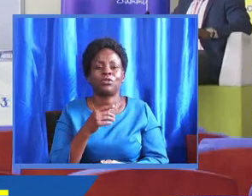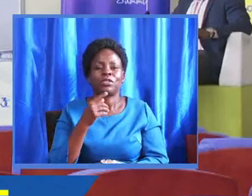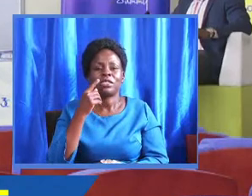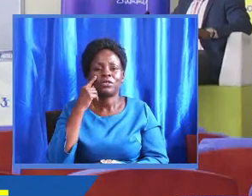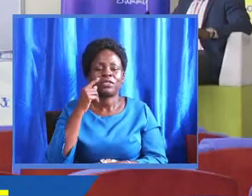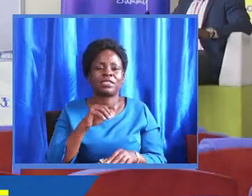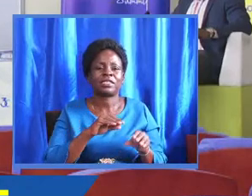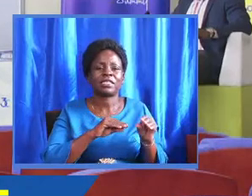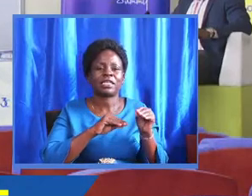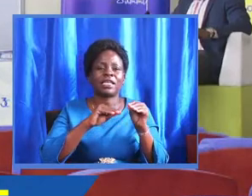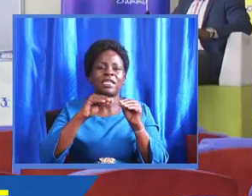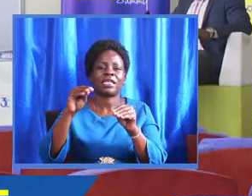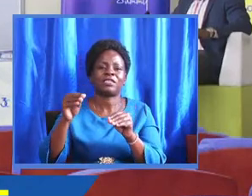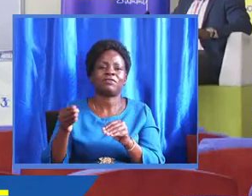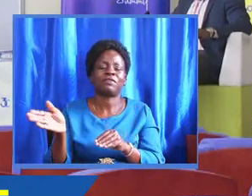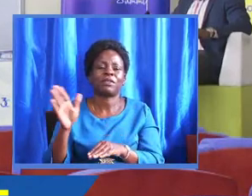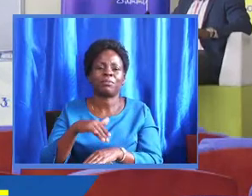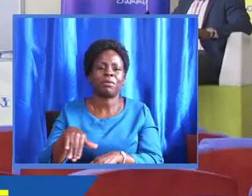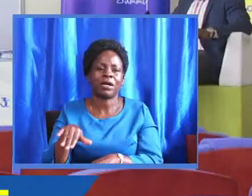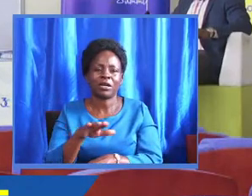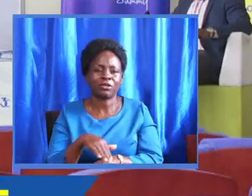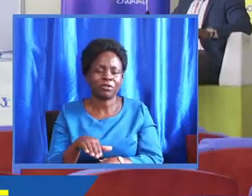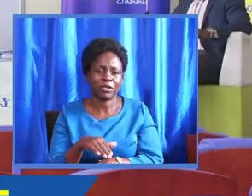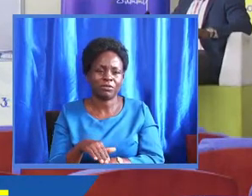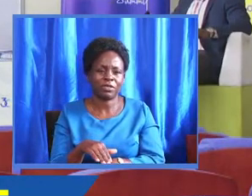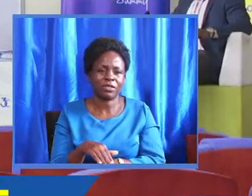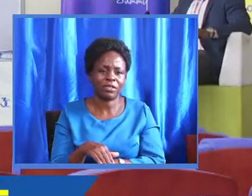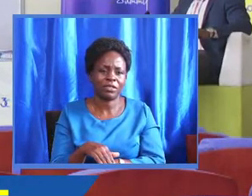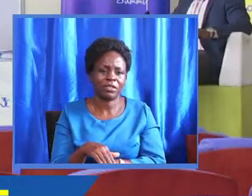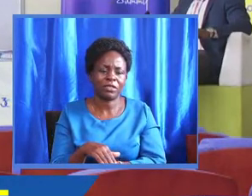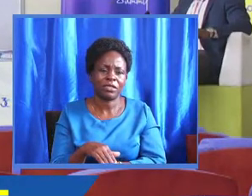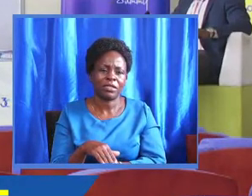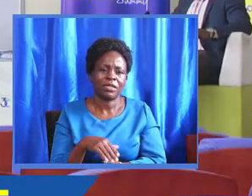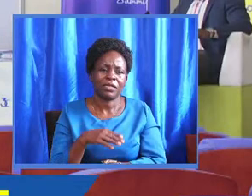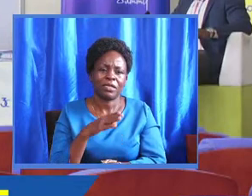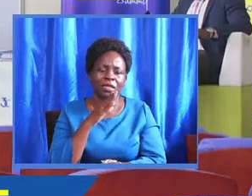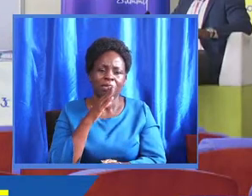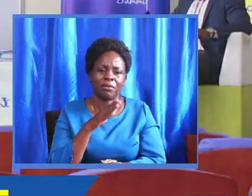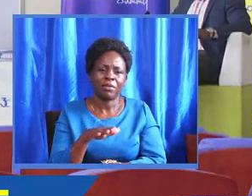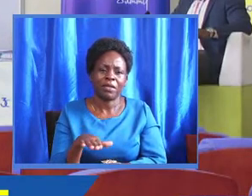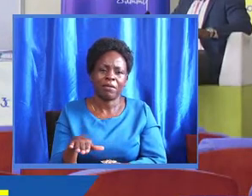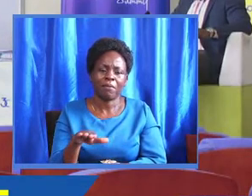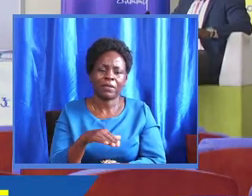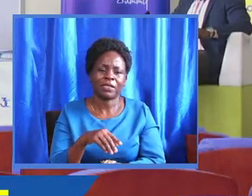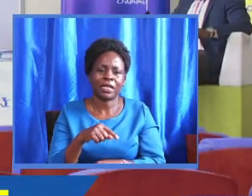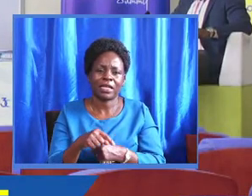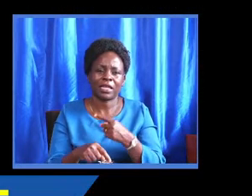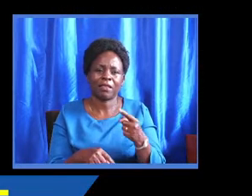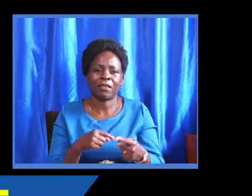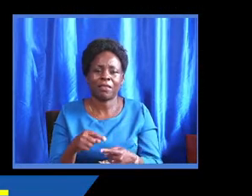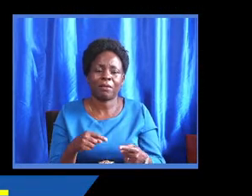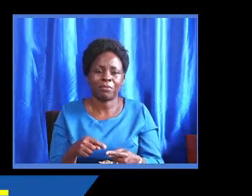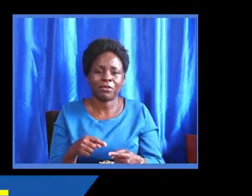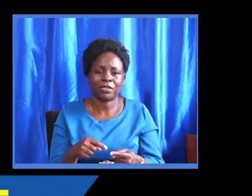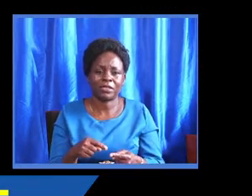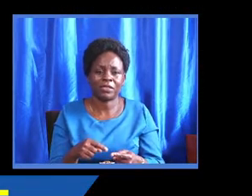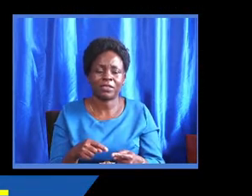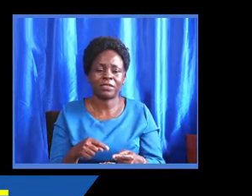shift even back to town. So there will be, basically it is the forces that determine.